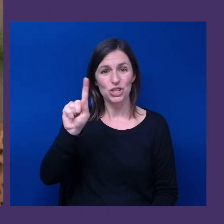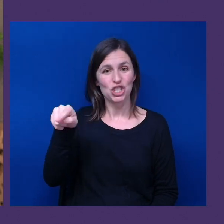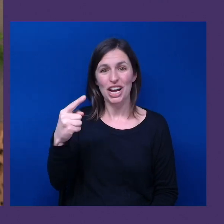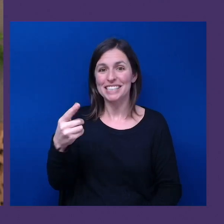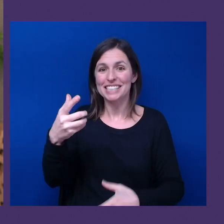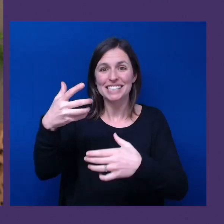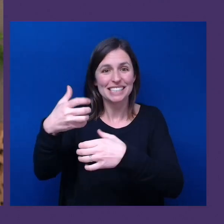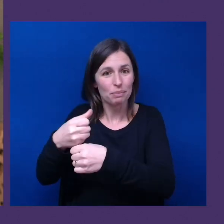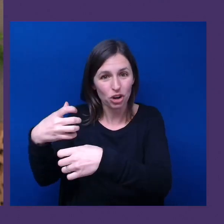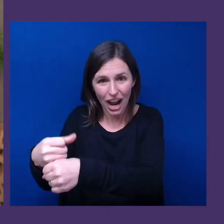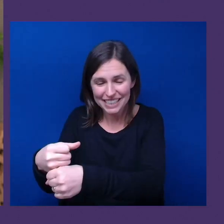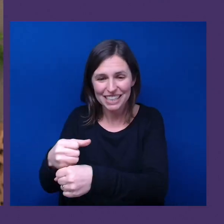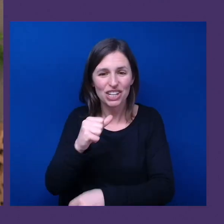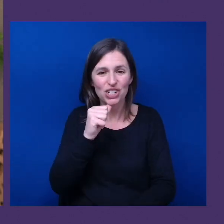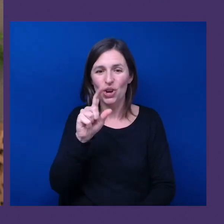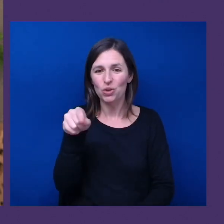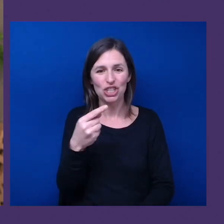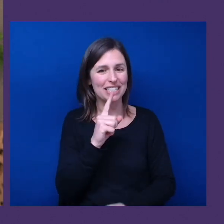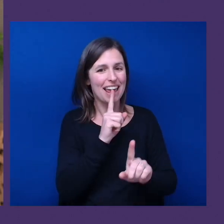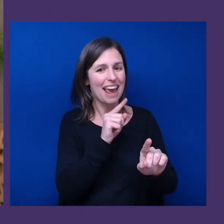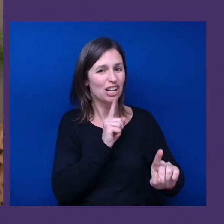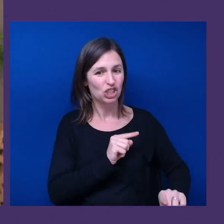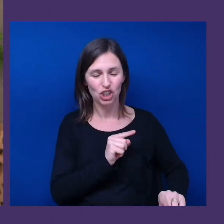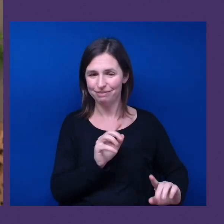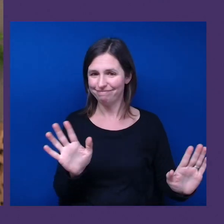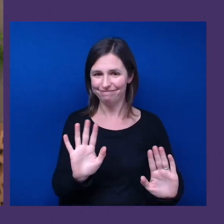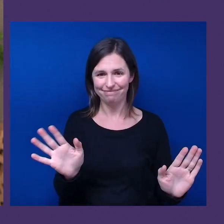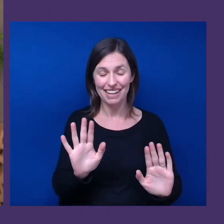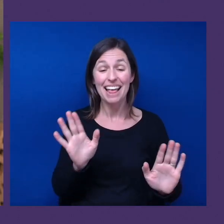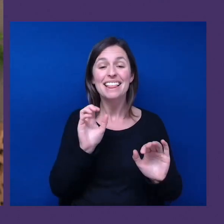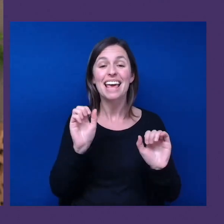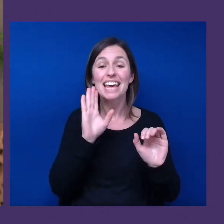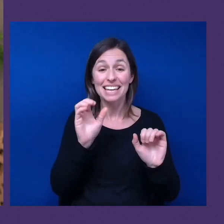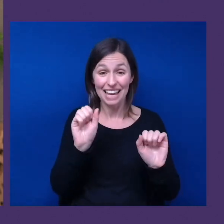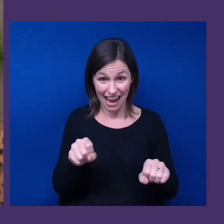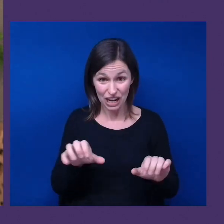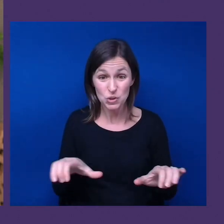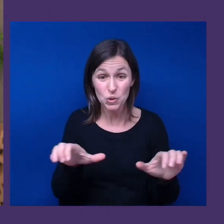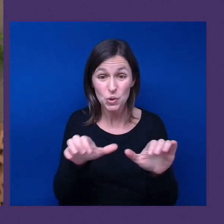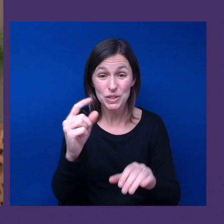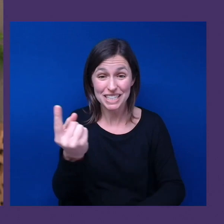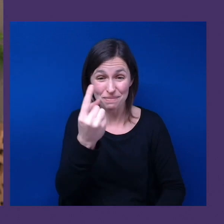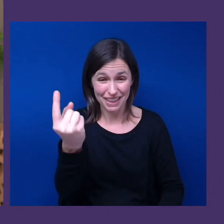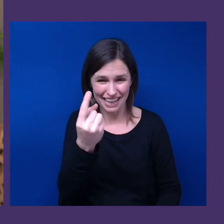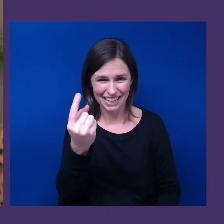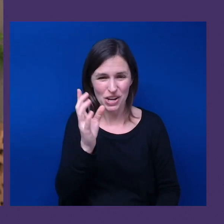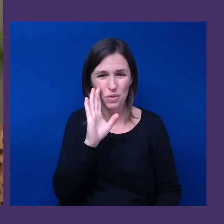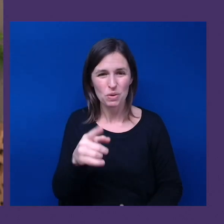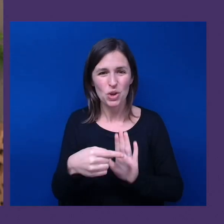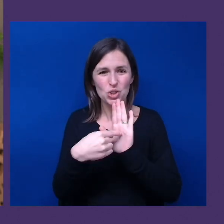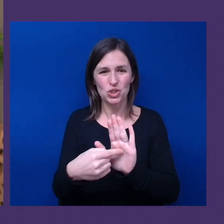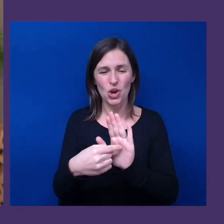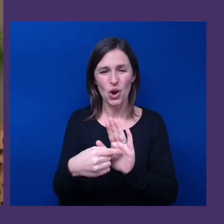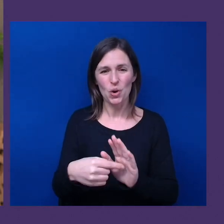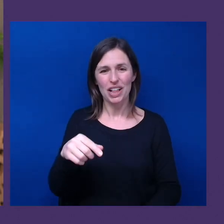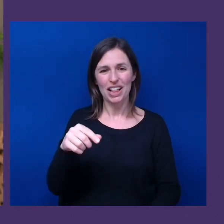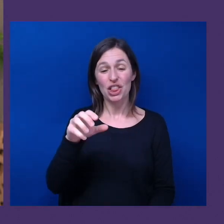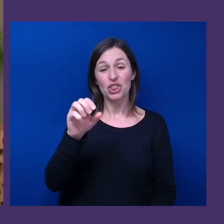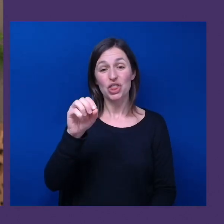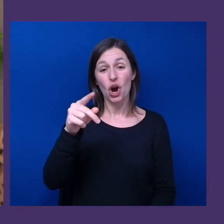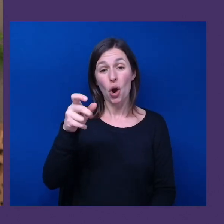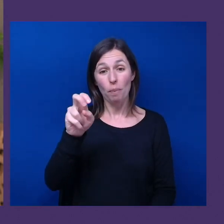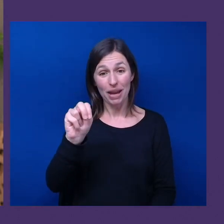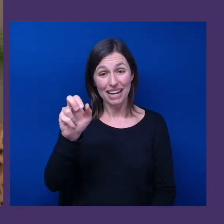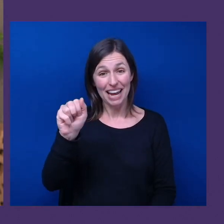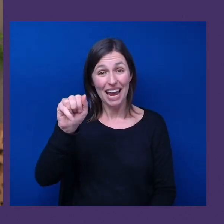something. We're going to be using the OpenAI Responses API. This is a new type of